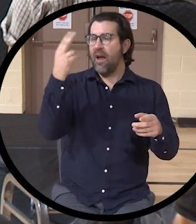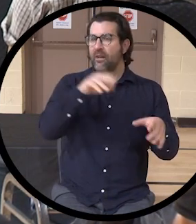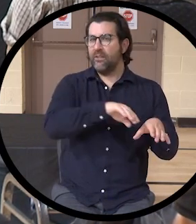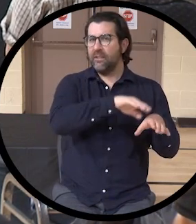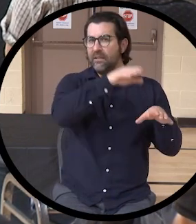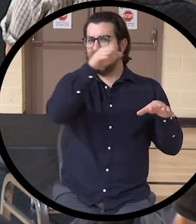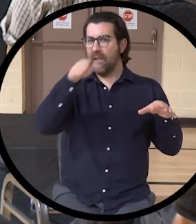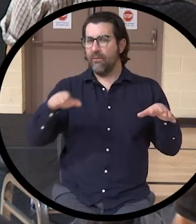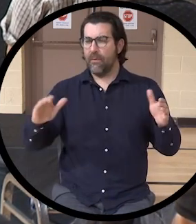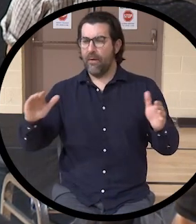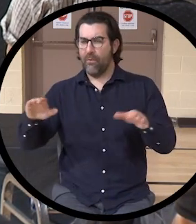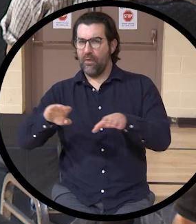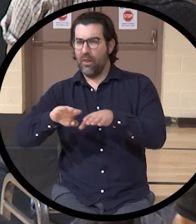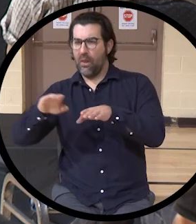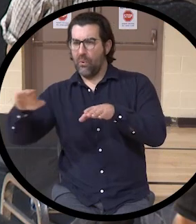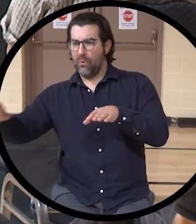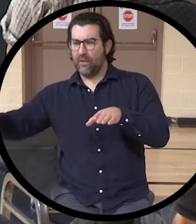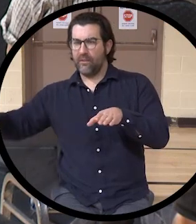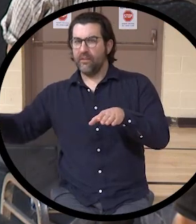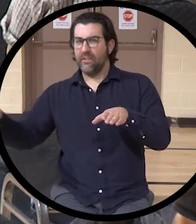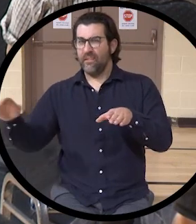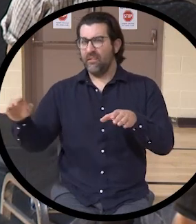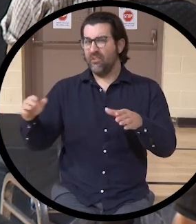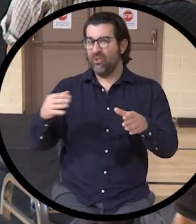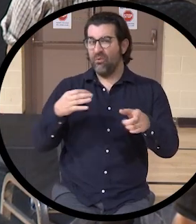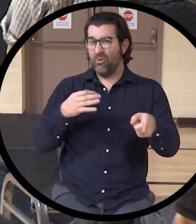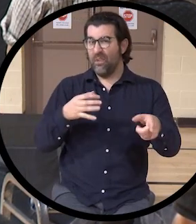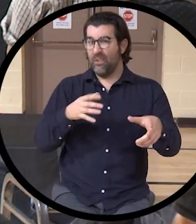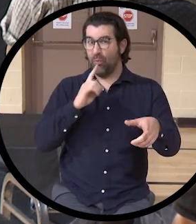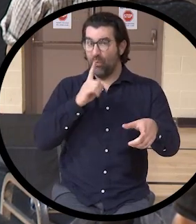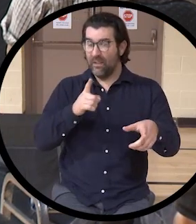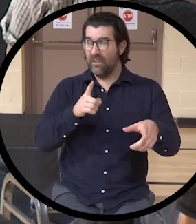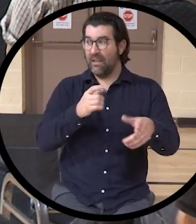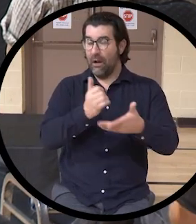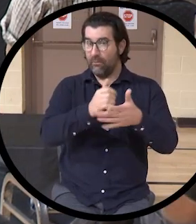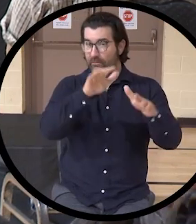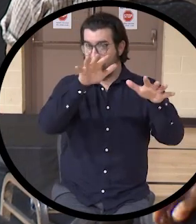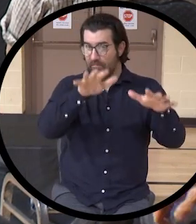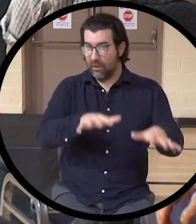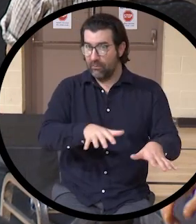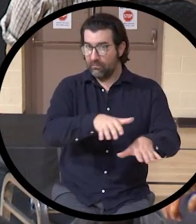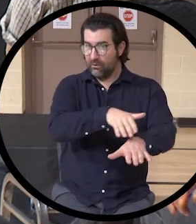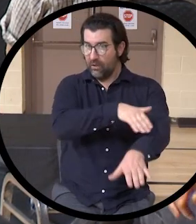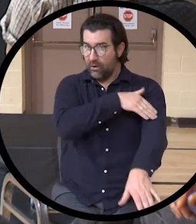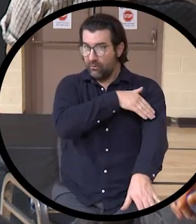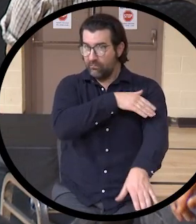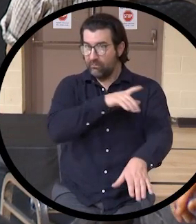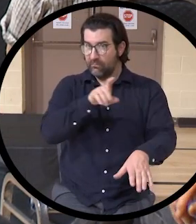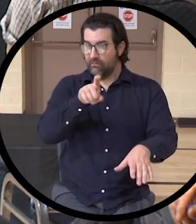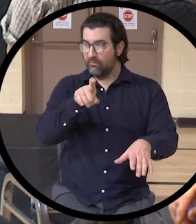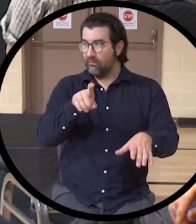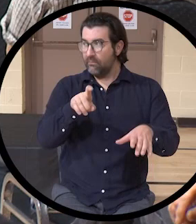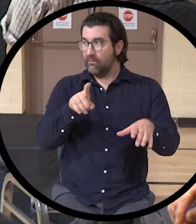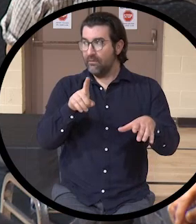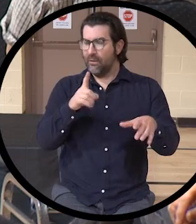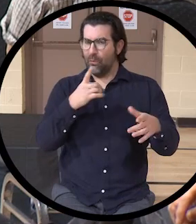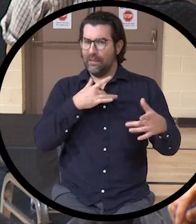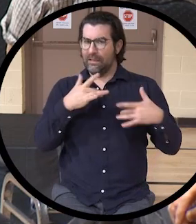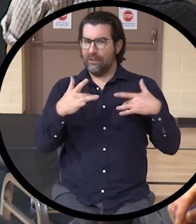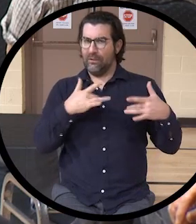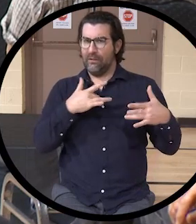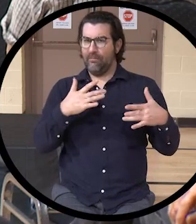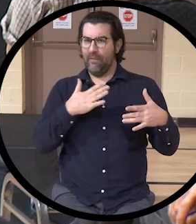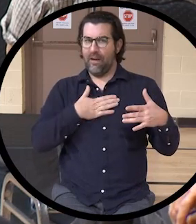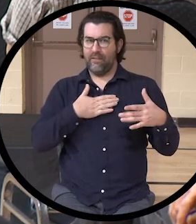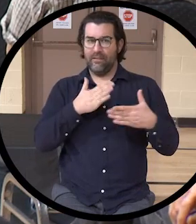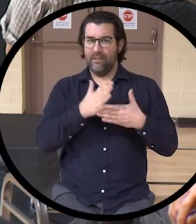ones to see if it slows down people anymore, if it slows down the bigger vehicles. Because that's a big concern of mine